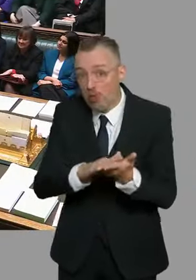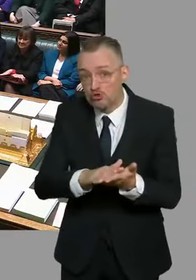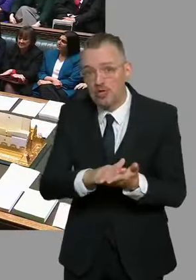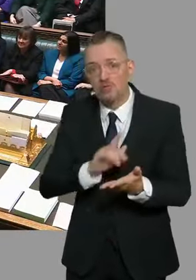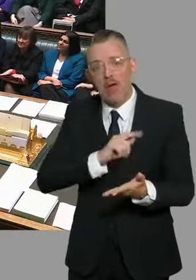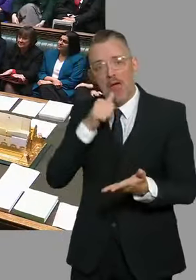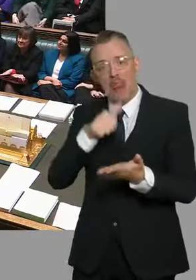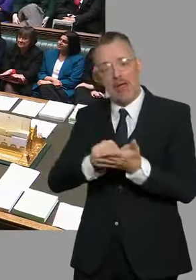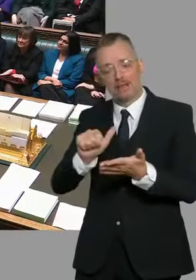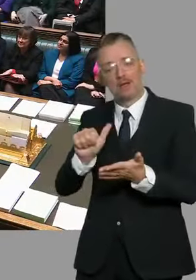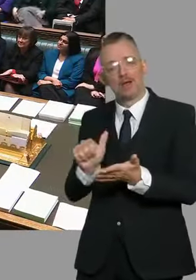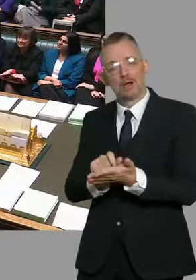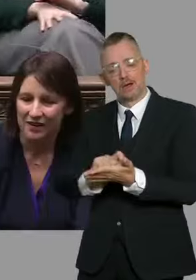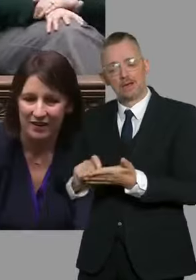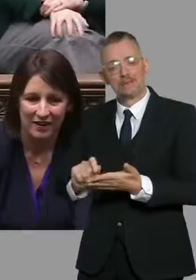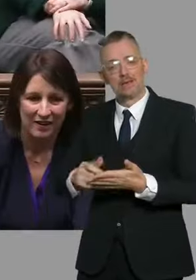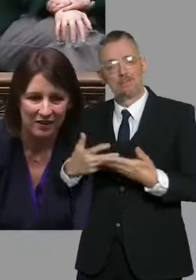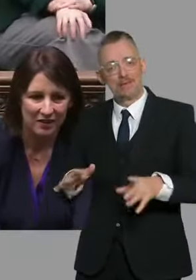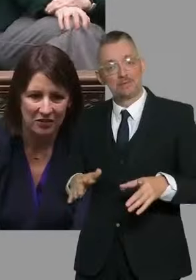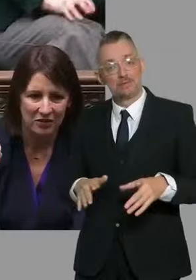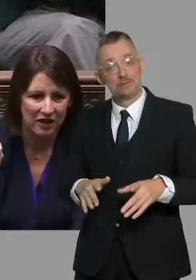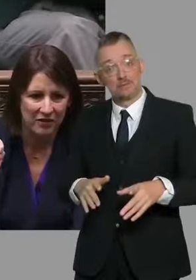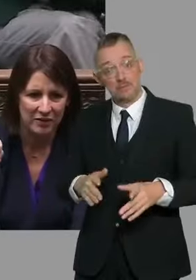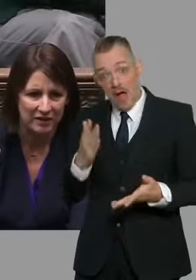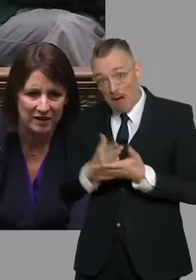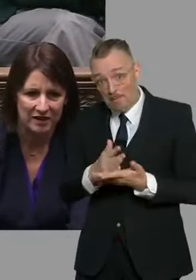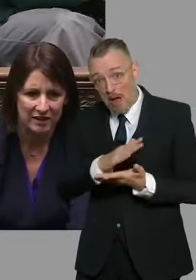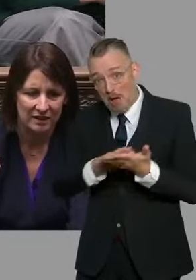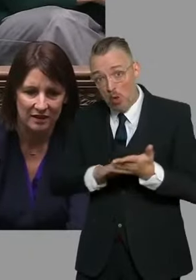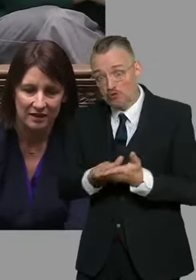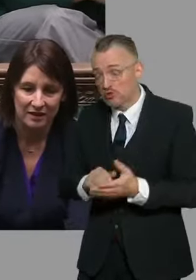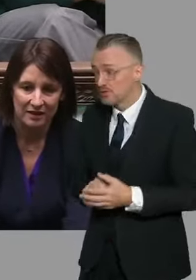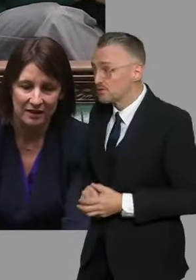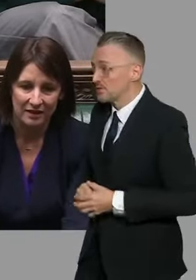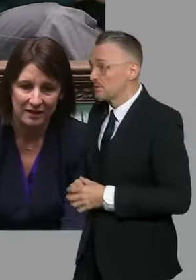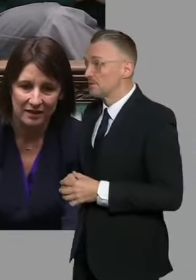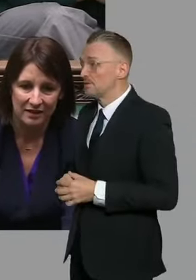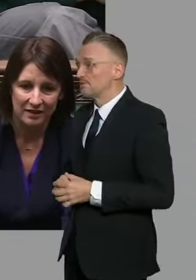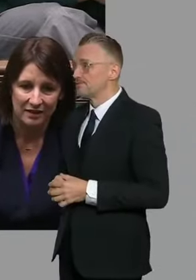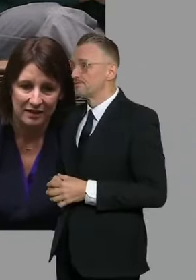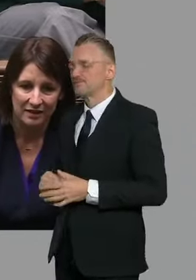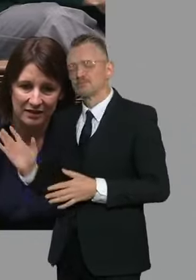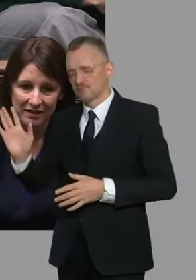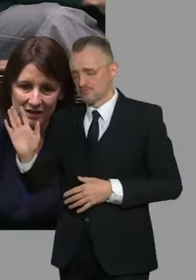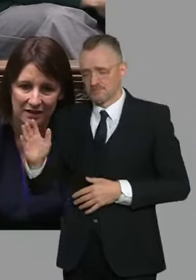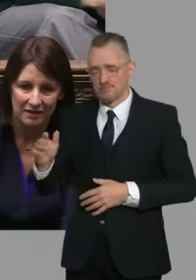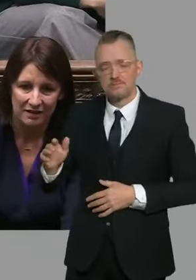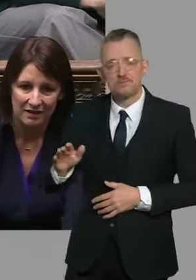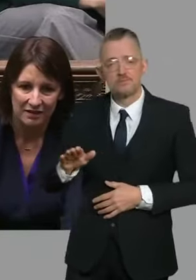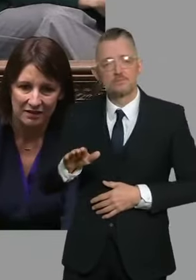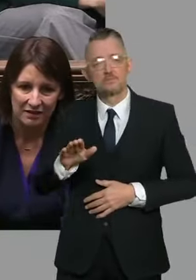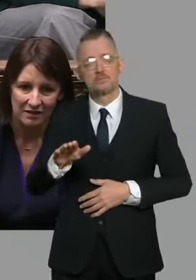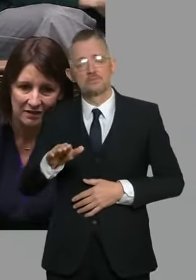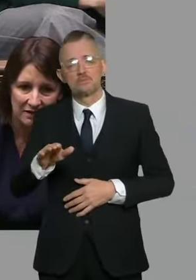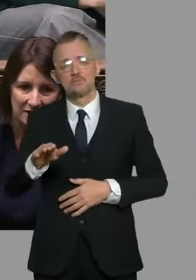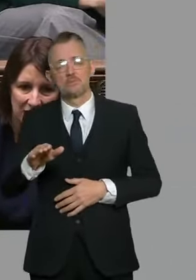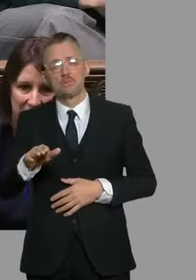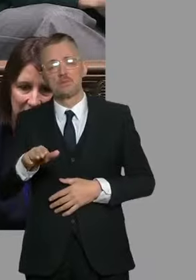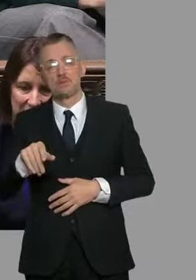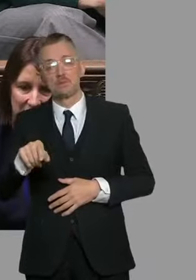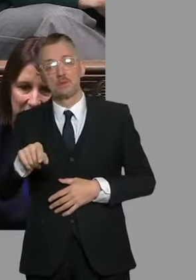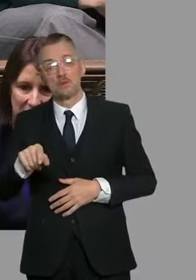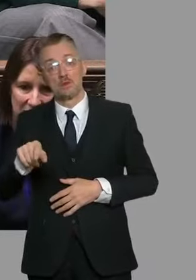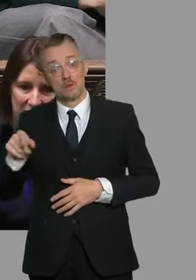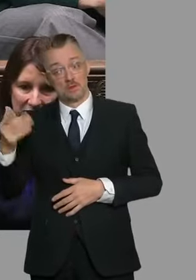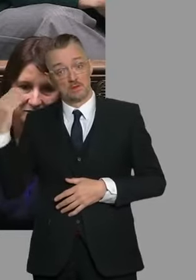Mr. Speaker, I'd firstly remind her that when we're in the number now, under their watch, of migrants coming